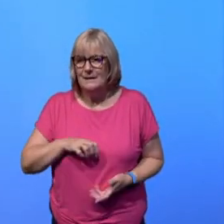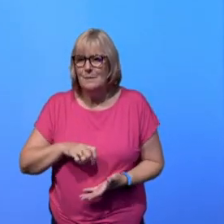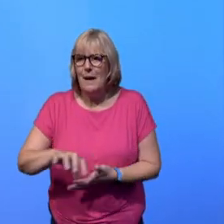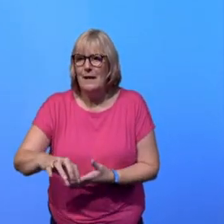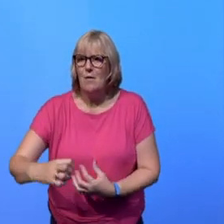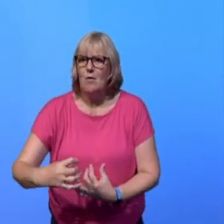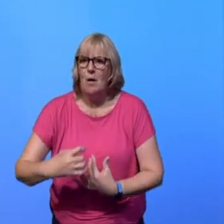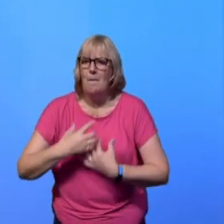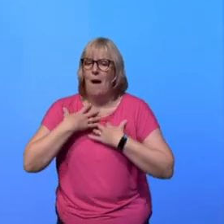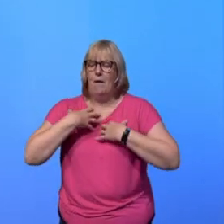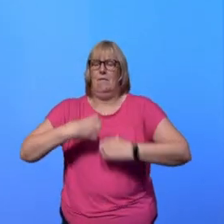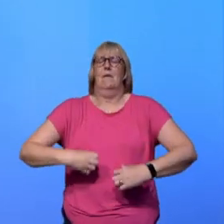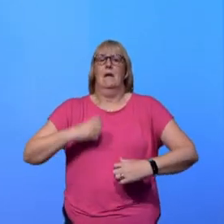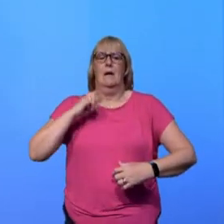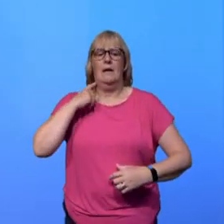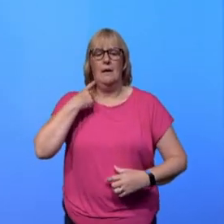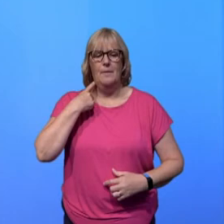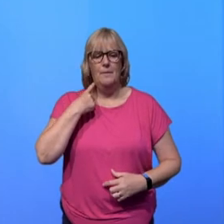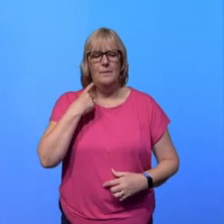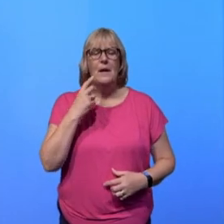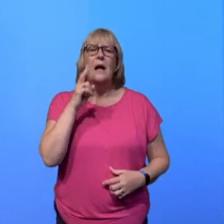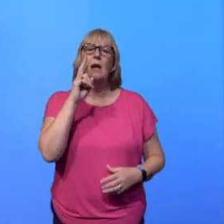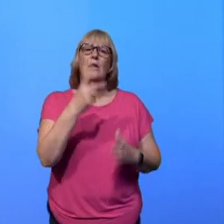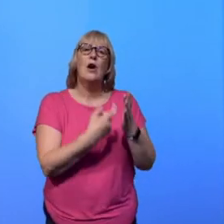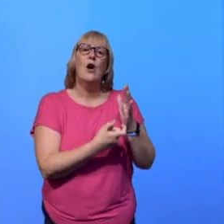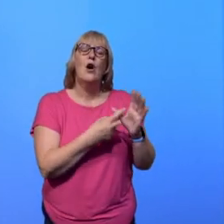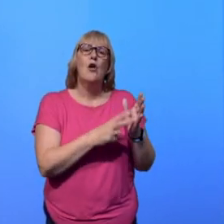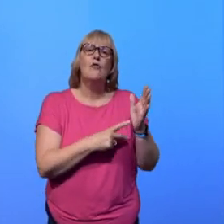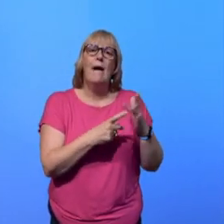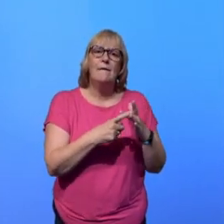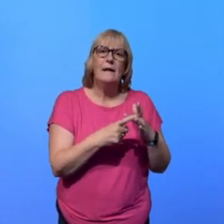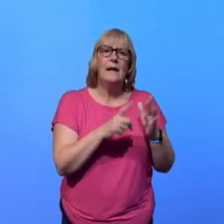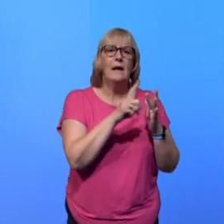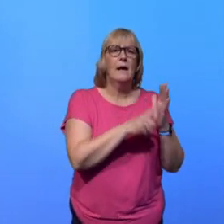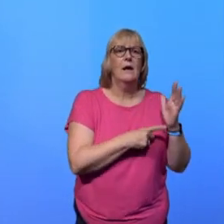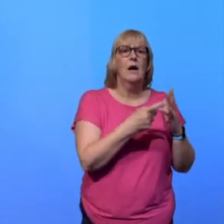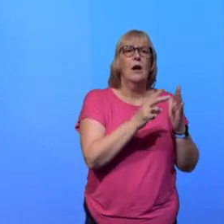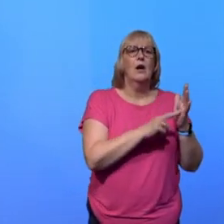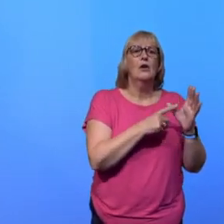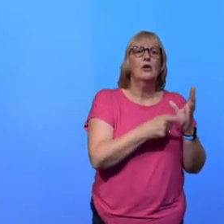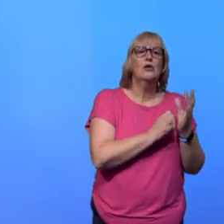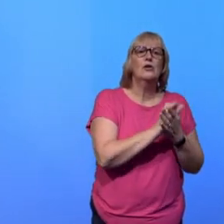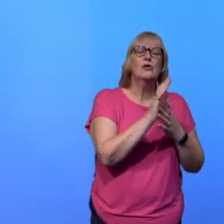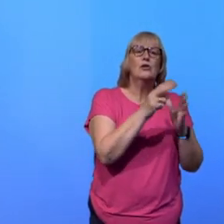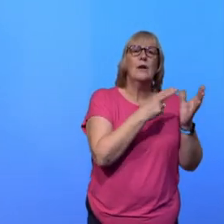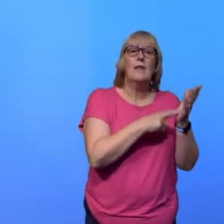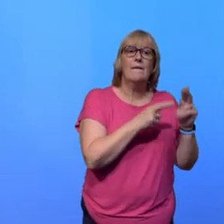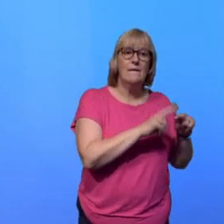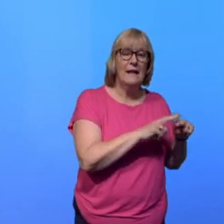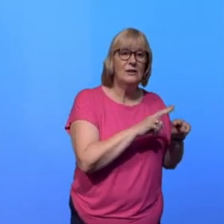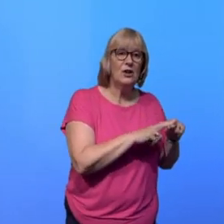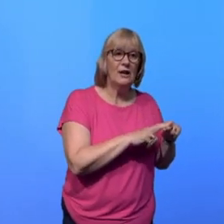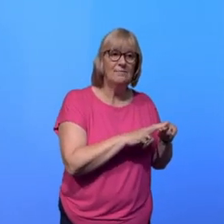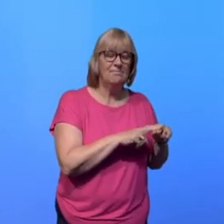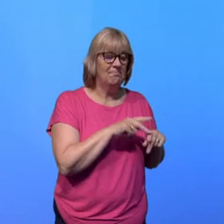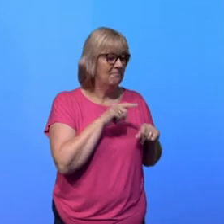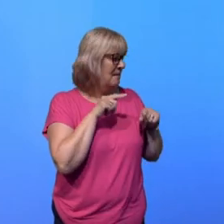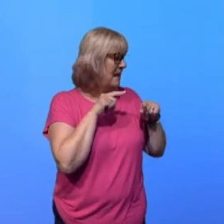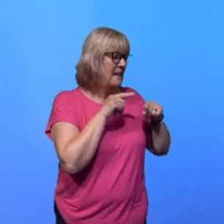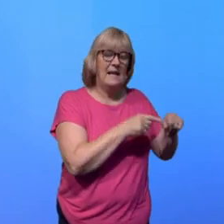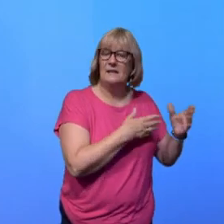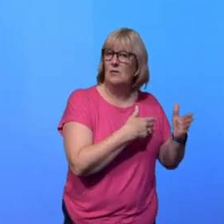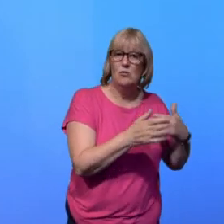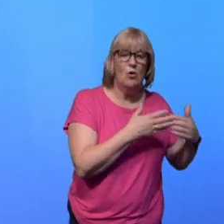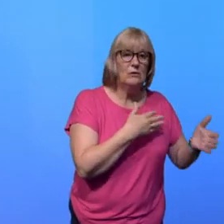So that's what's happened. If you look at Ravi and Jonathan Fletcher, they didn't deal with sin and it came back and killed them. Kill the spider. Fear